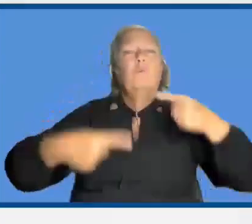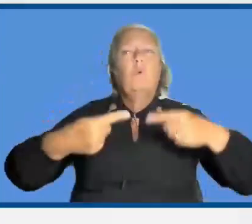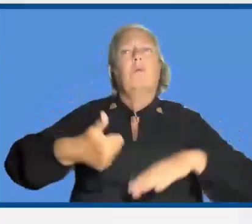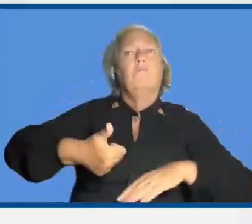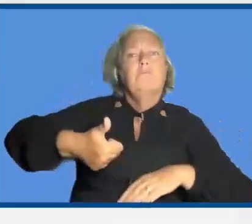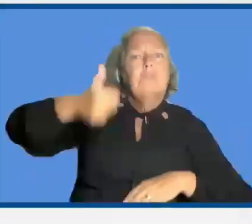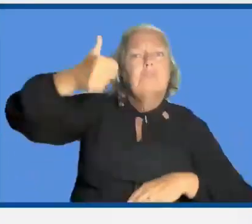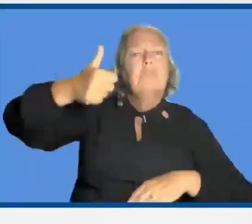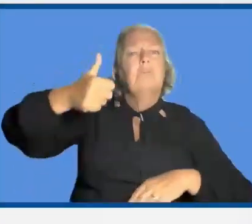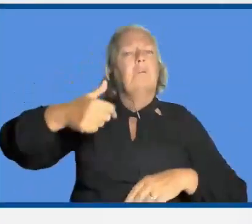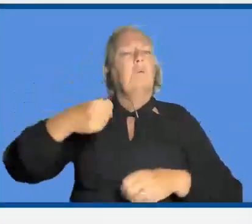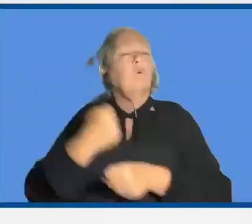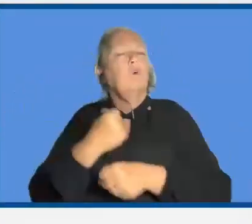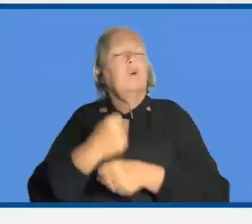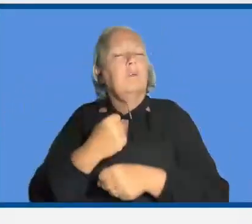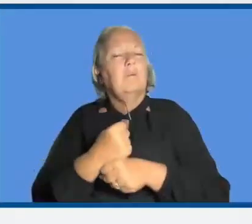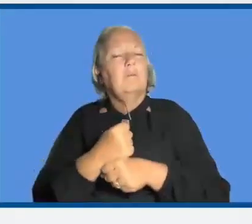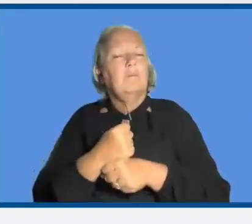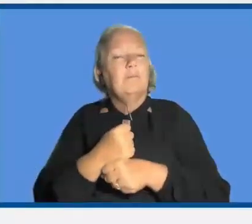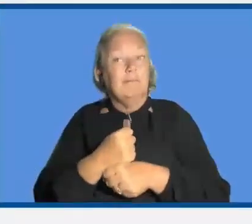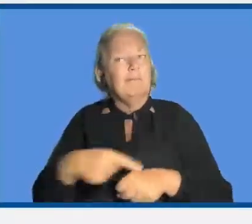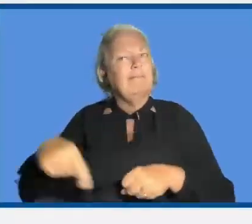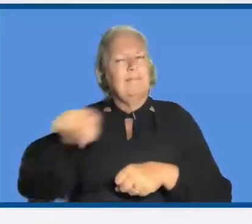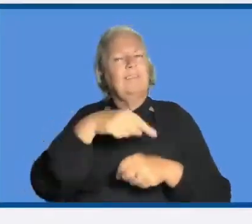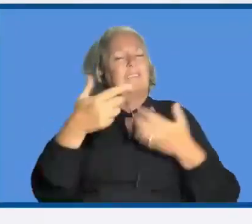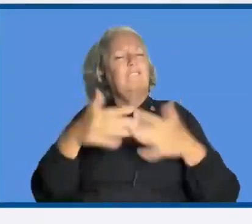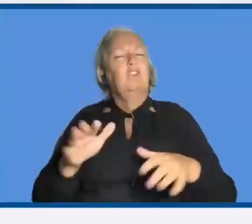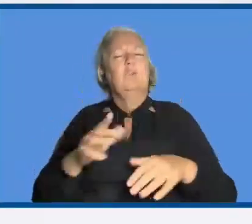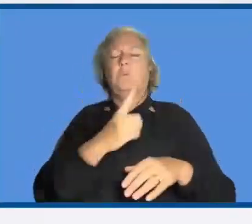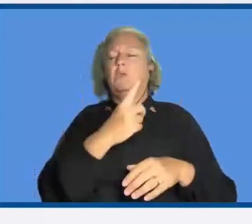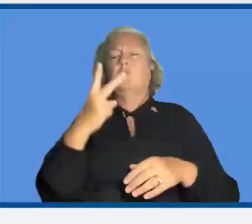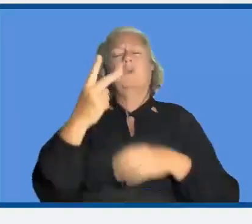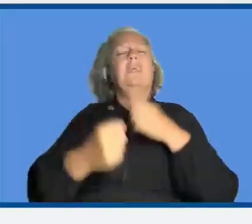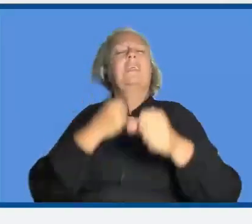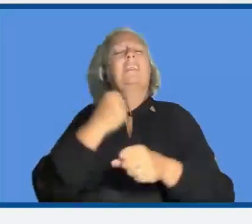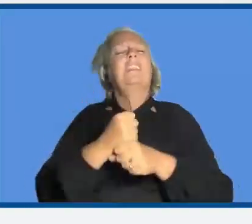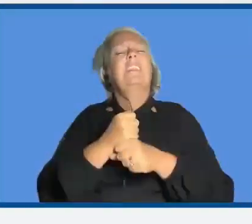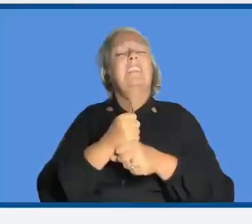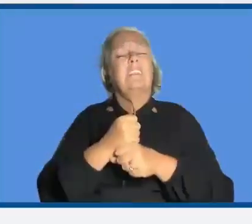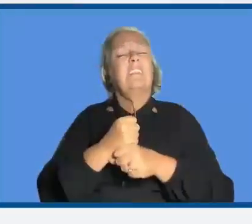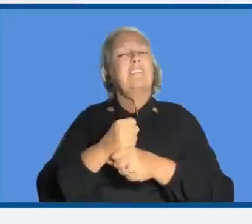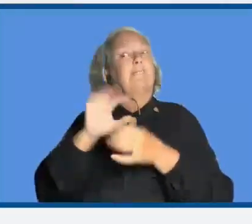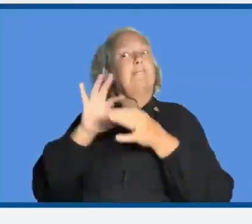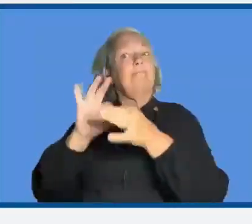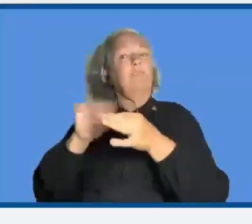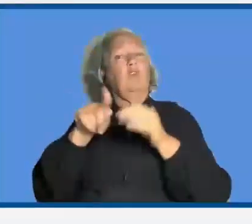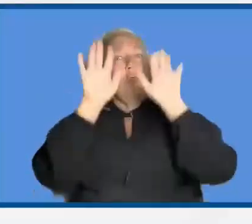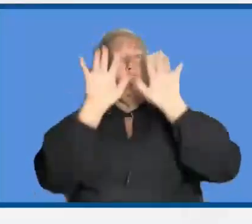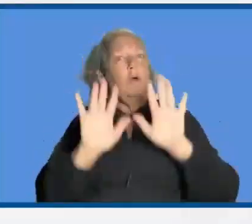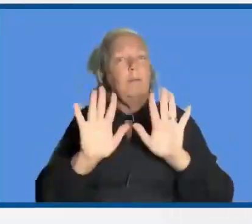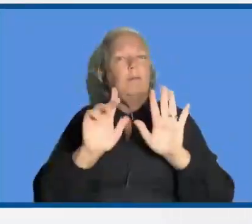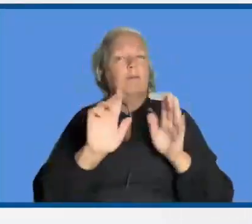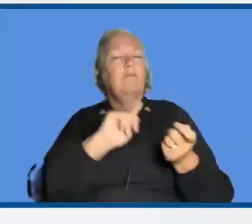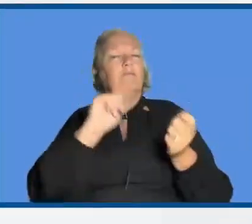that was warned to us a few years ago about climate change and how that was going to affect our